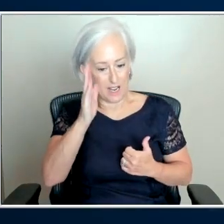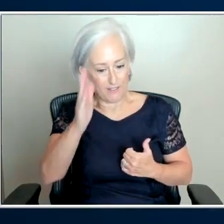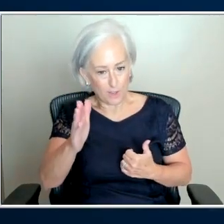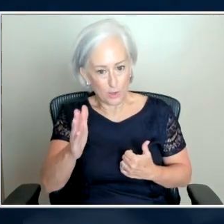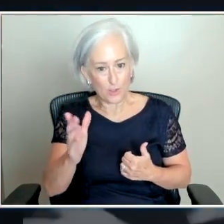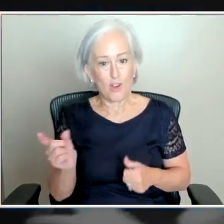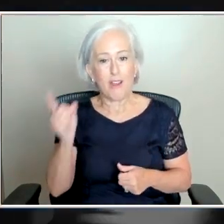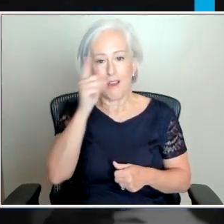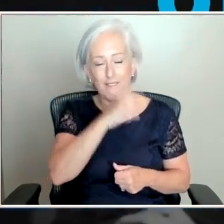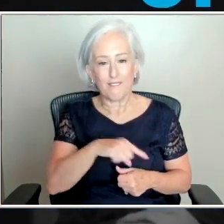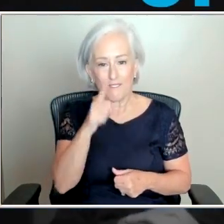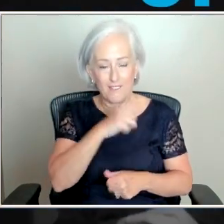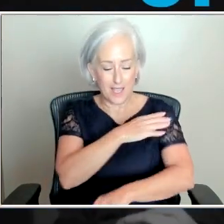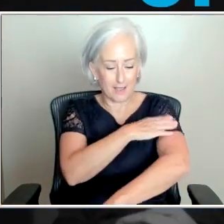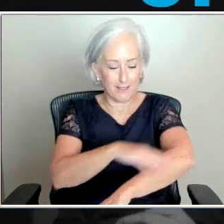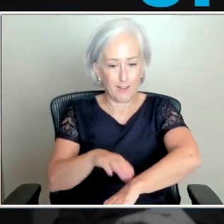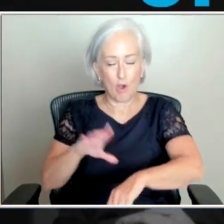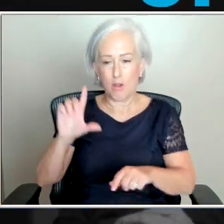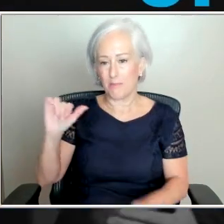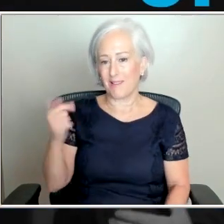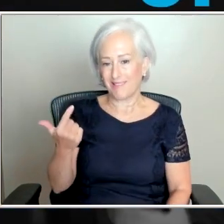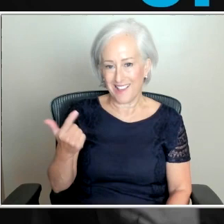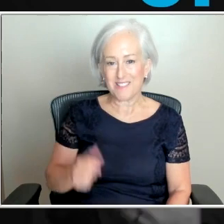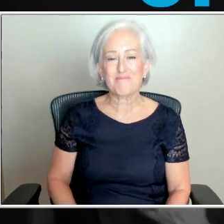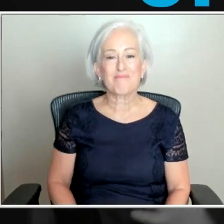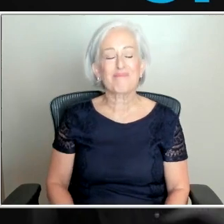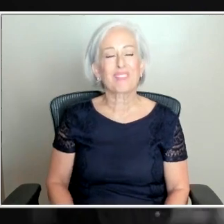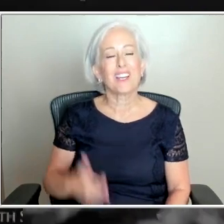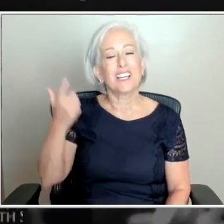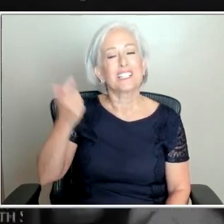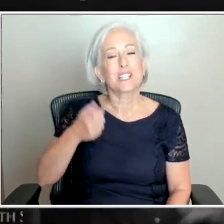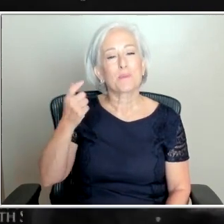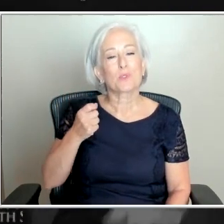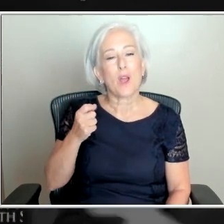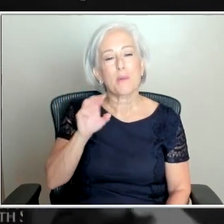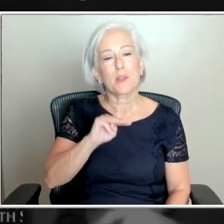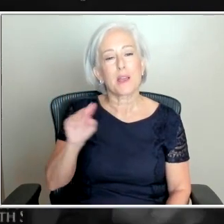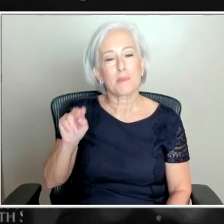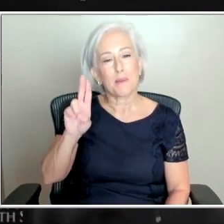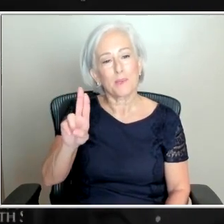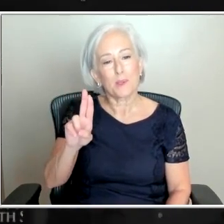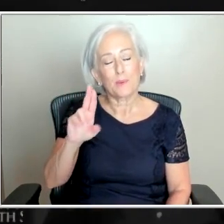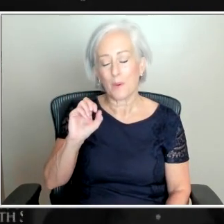8. Subscribe to our Morning Medical Update and Open